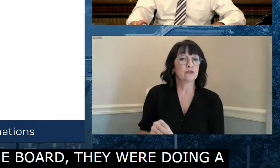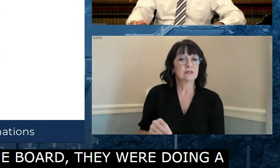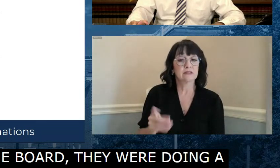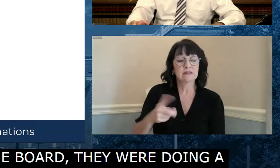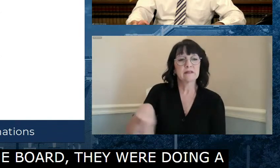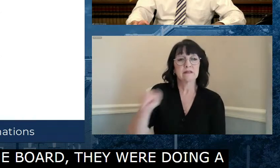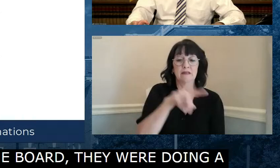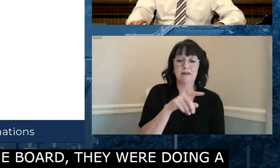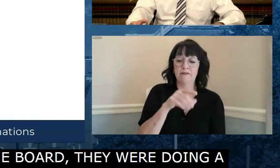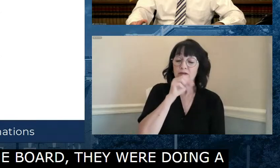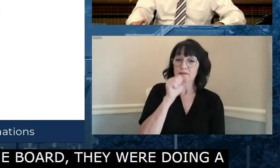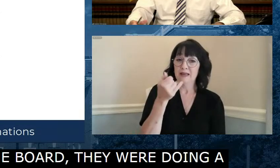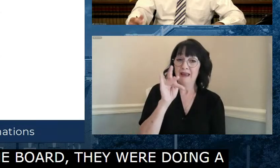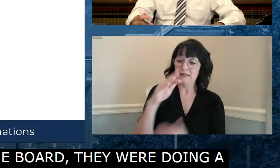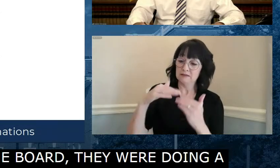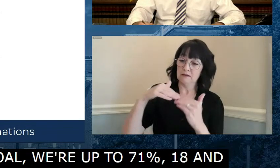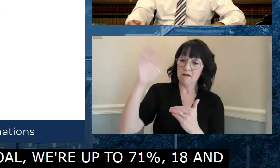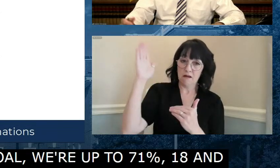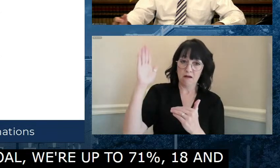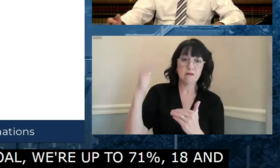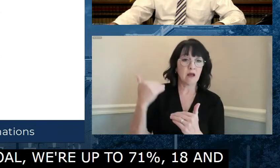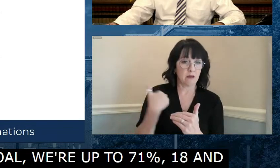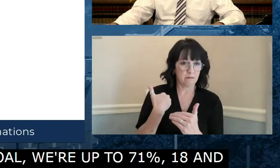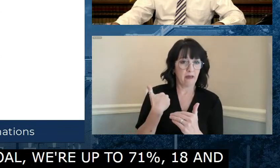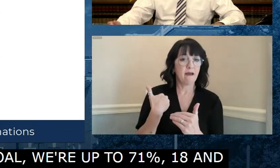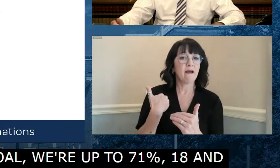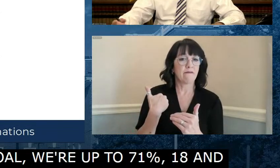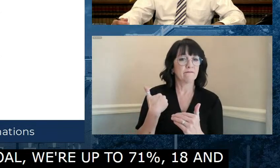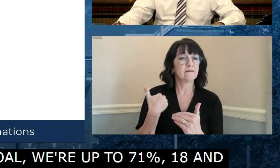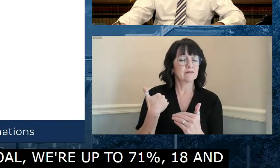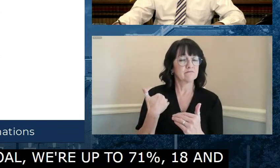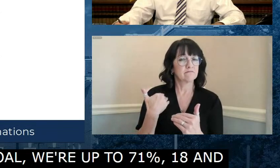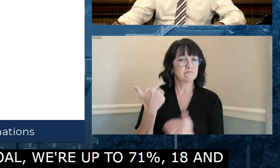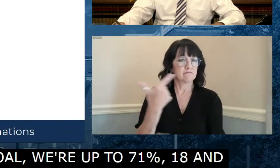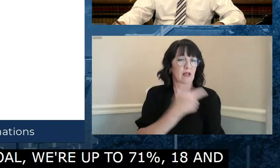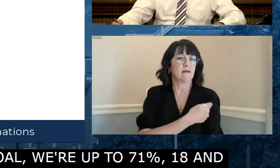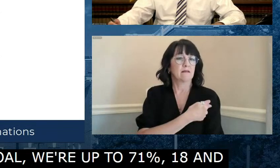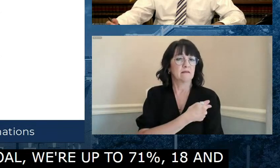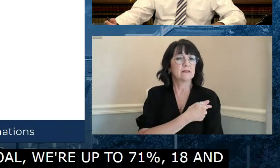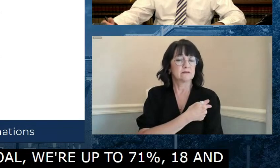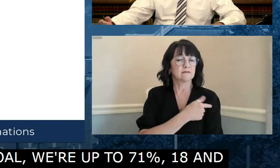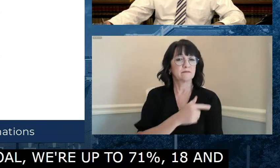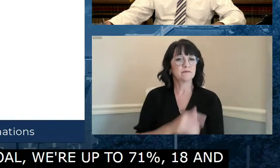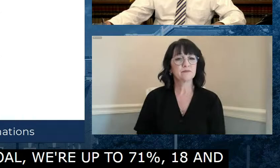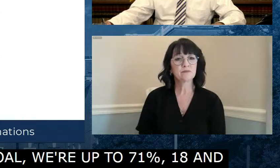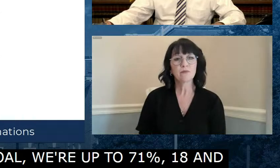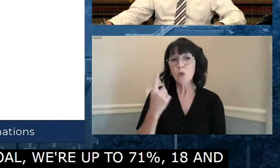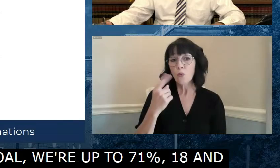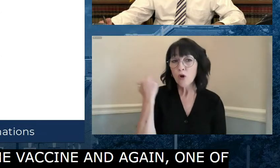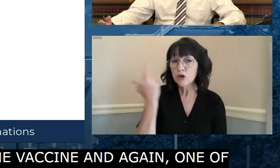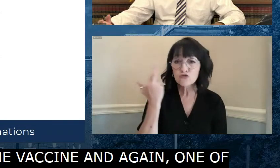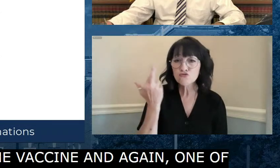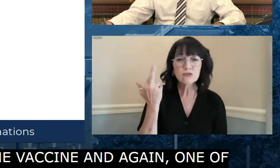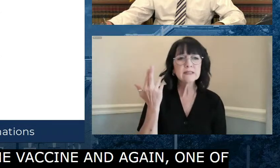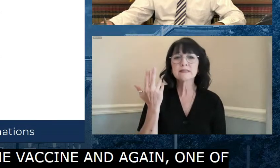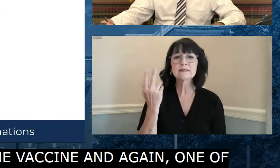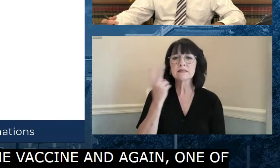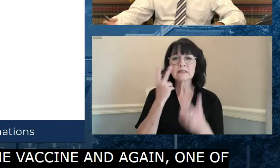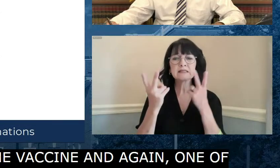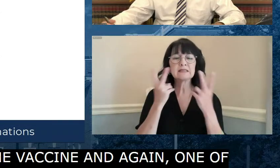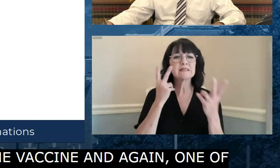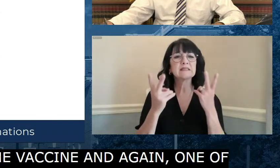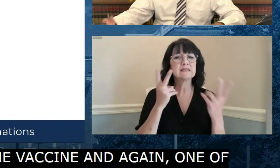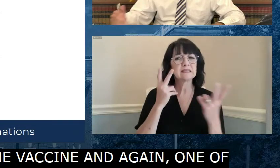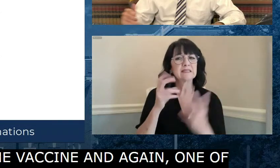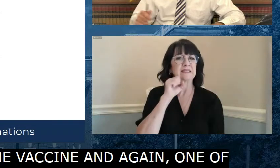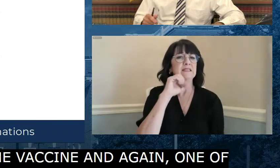one dose of the vaccine. And again, one of the reasons we're seeing so few of our seniors pass away from COVID, which are the